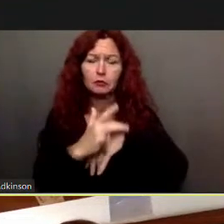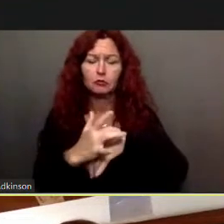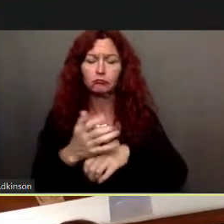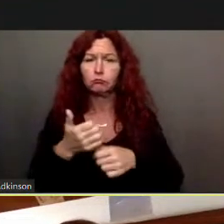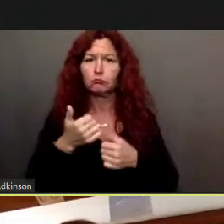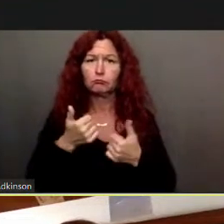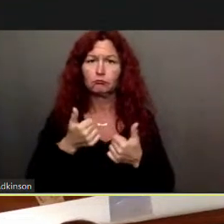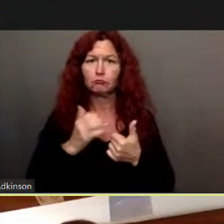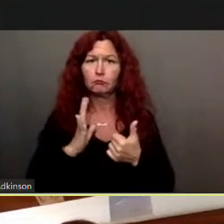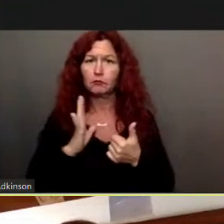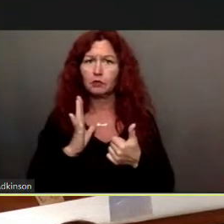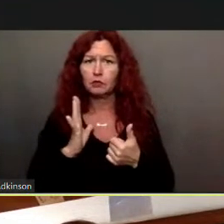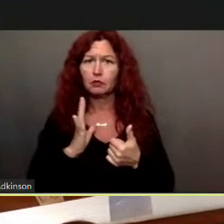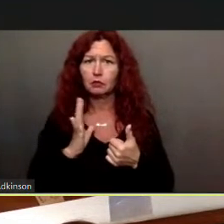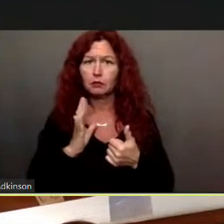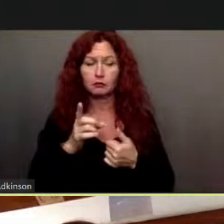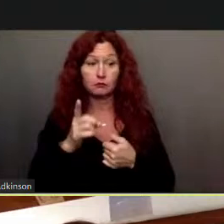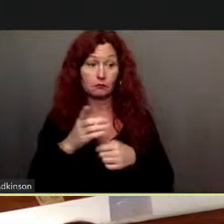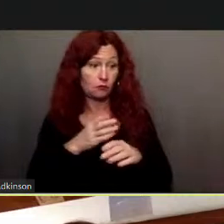more than 2,000